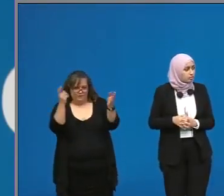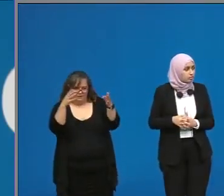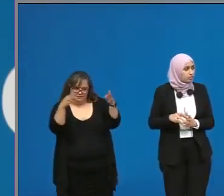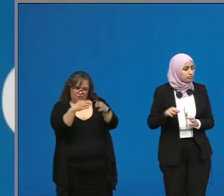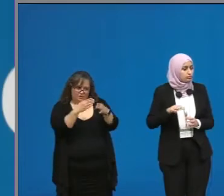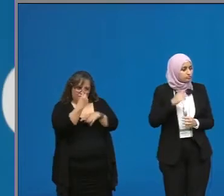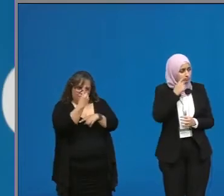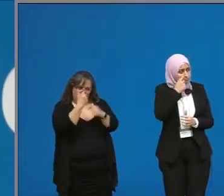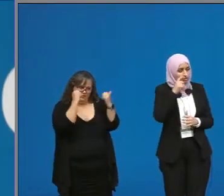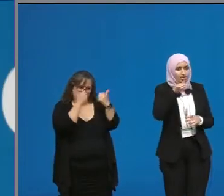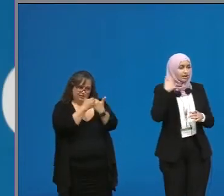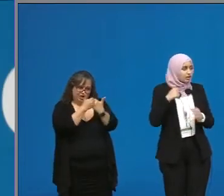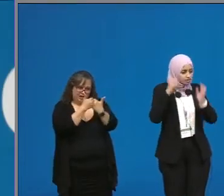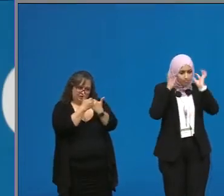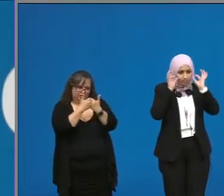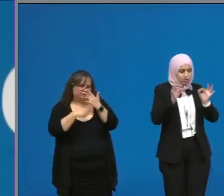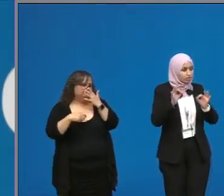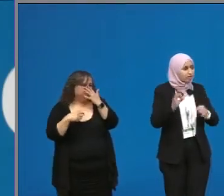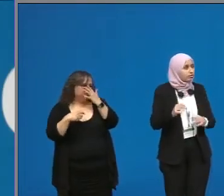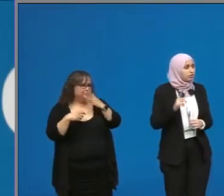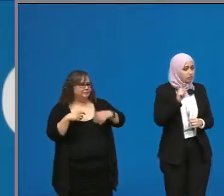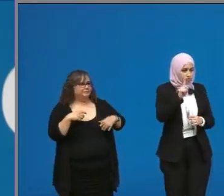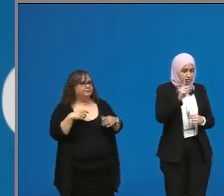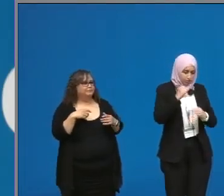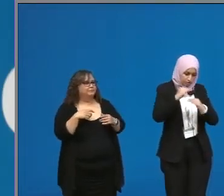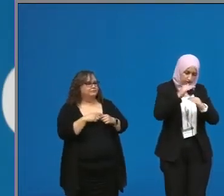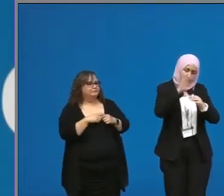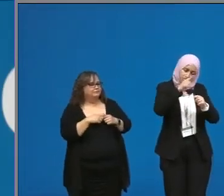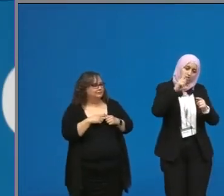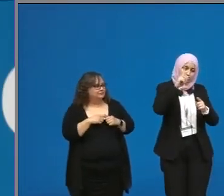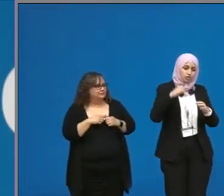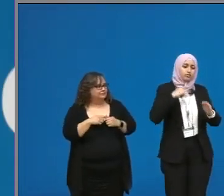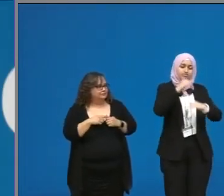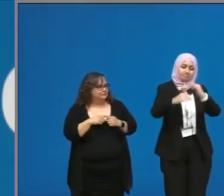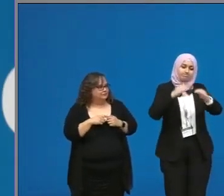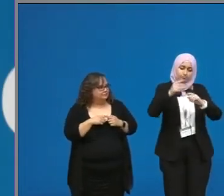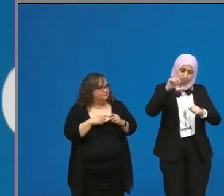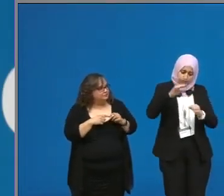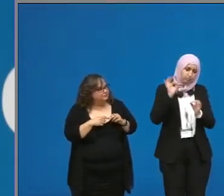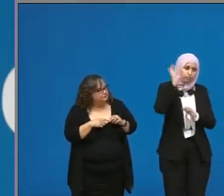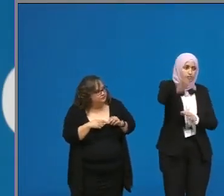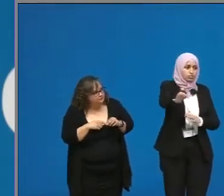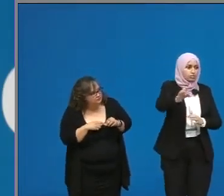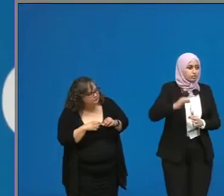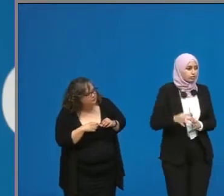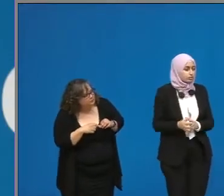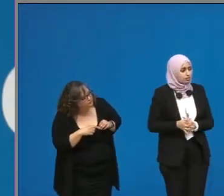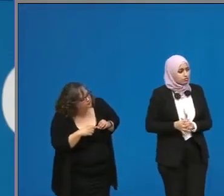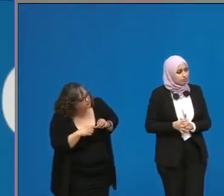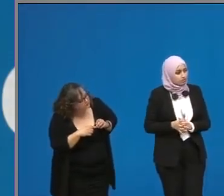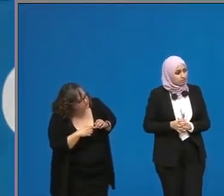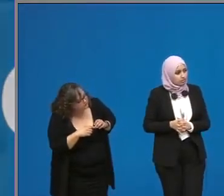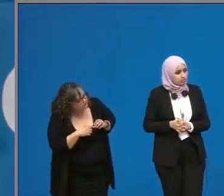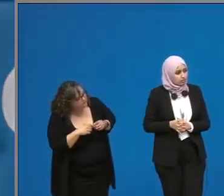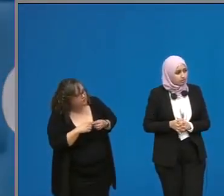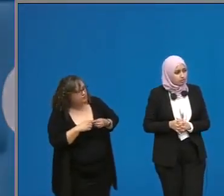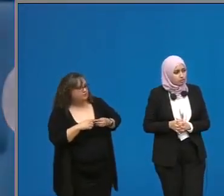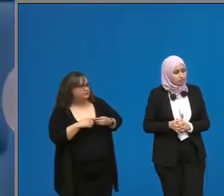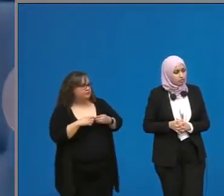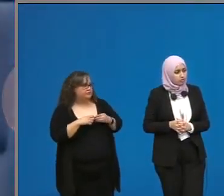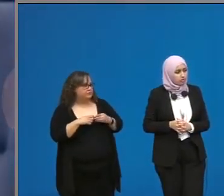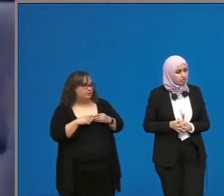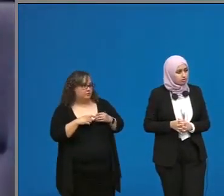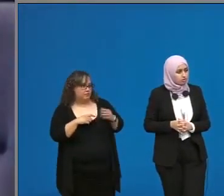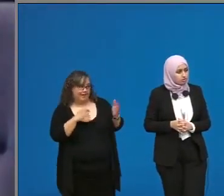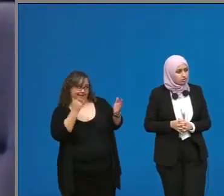focus on your first thing and then, of course, have milestones for the future. Well, Yes, if you're